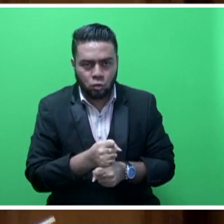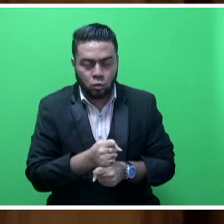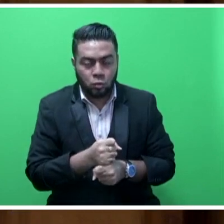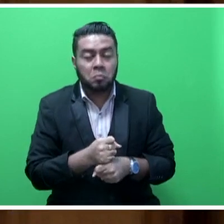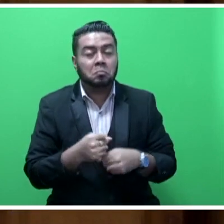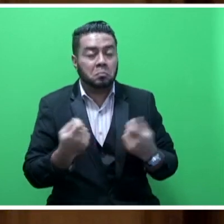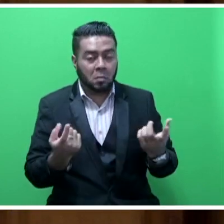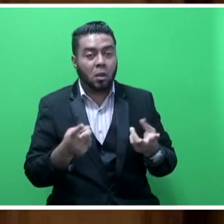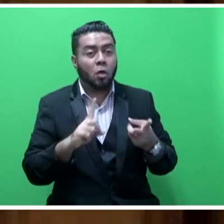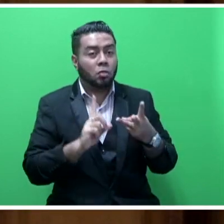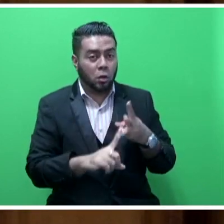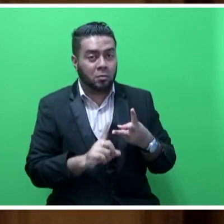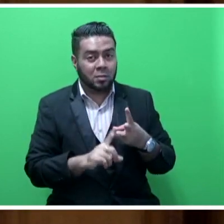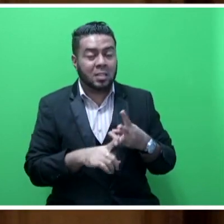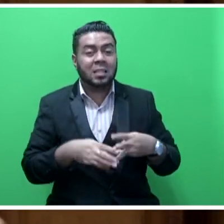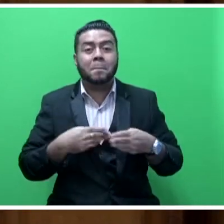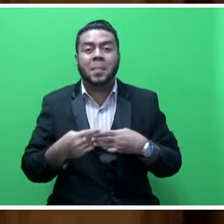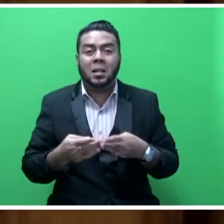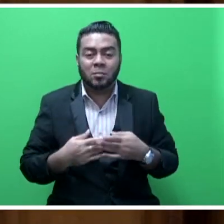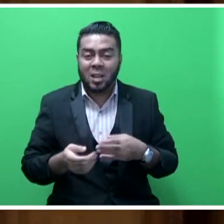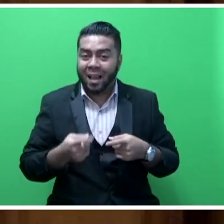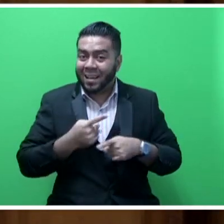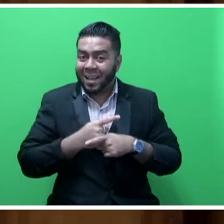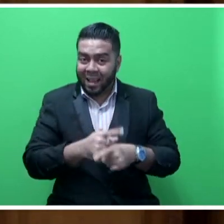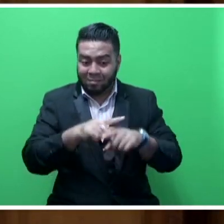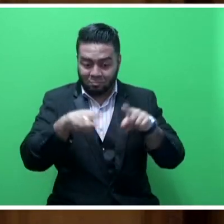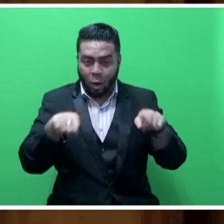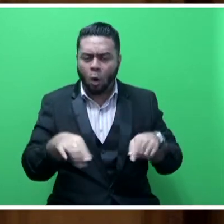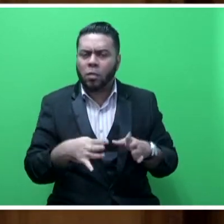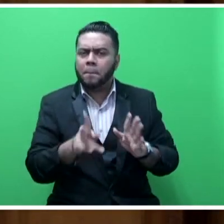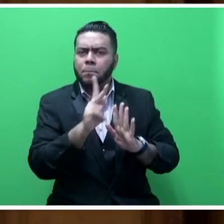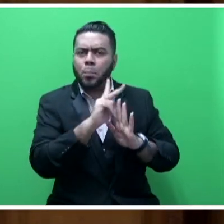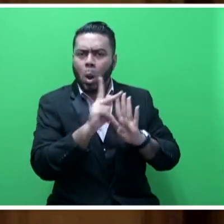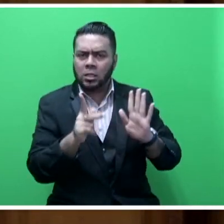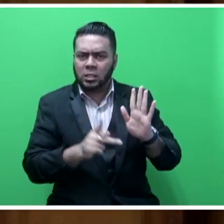Thirdly, Honourable Speaker, is the management guideline or policy framework.